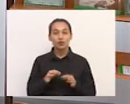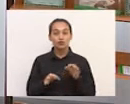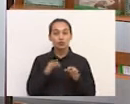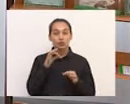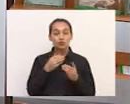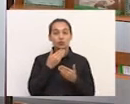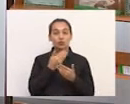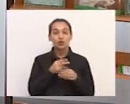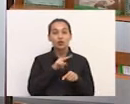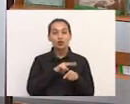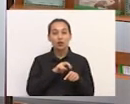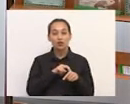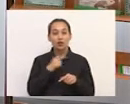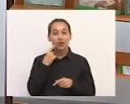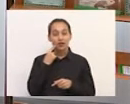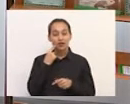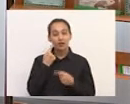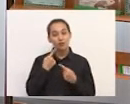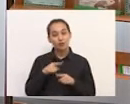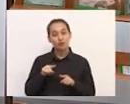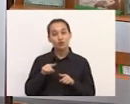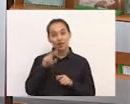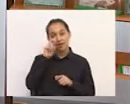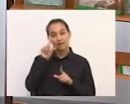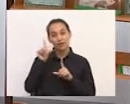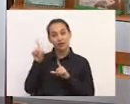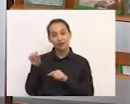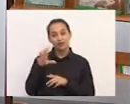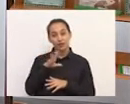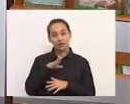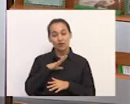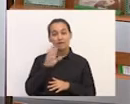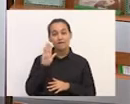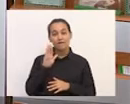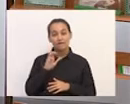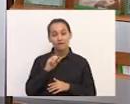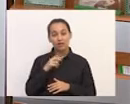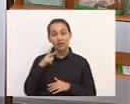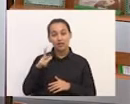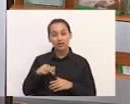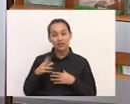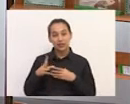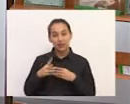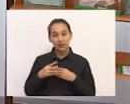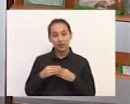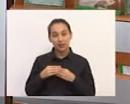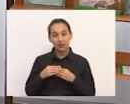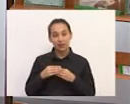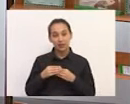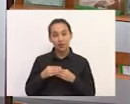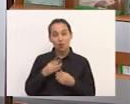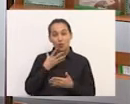berishni istamasdan arazlab boshqa joyga ketib qoldi. Bundan tashqari qizi bilan yana yurtga